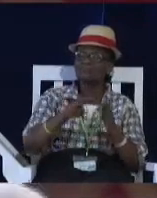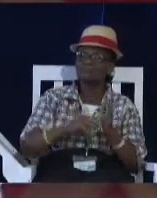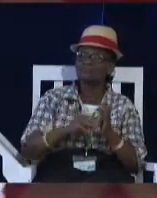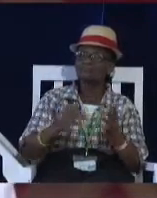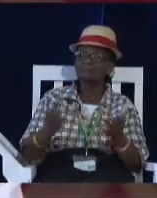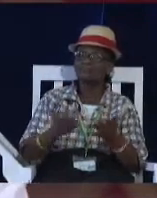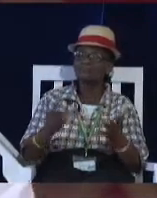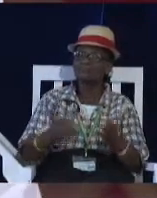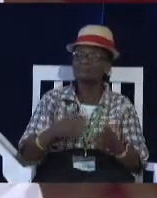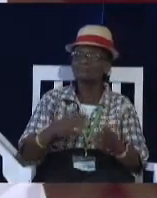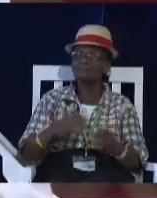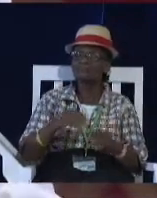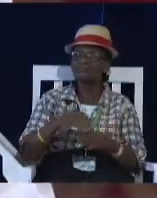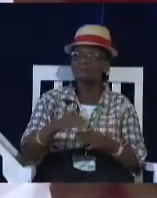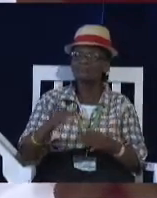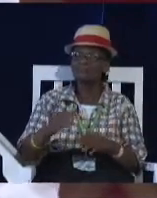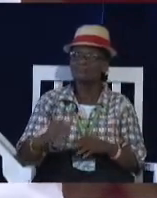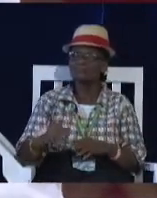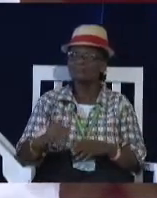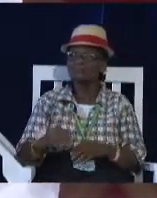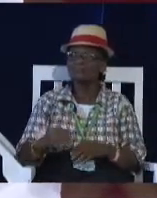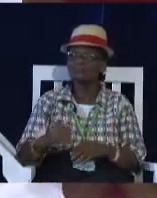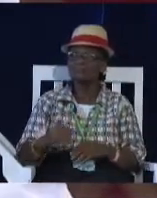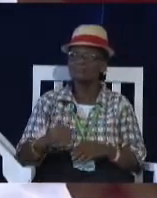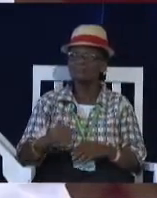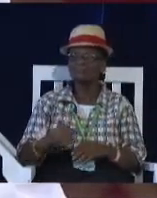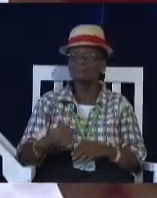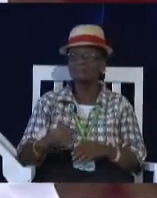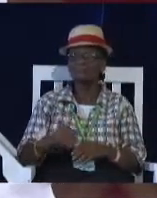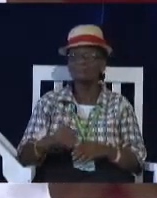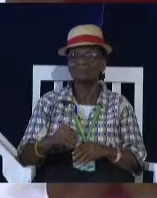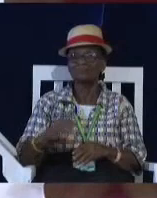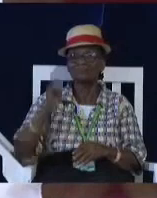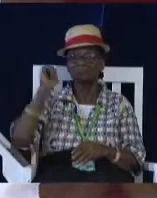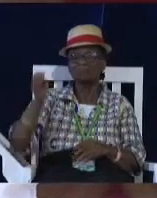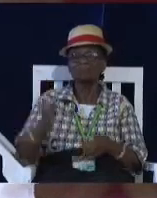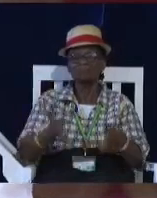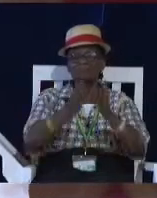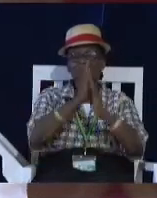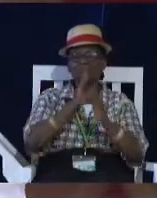After they came forward, he asked me to dance around them.